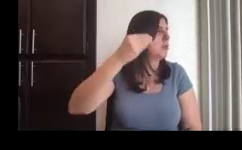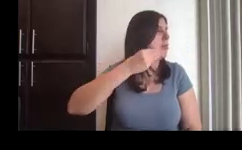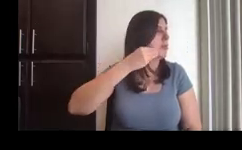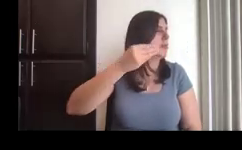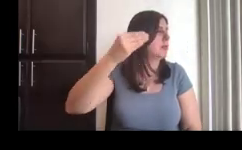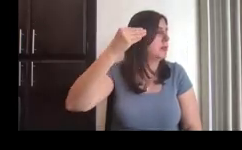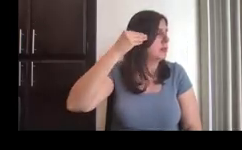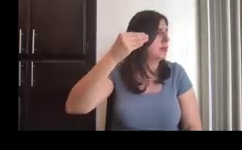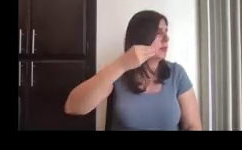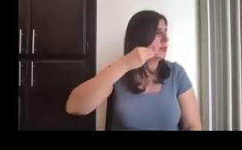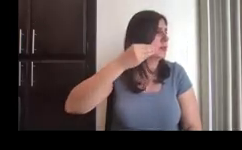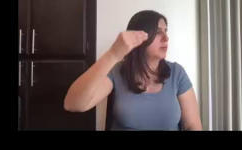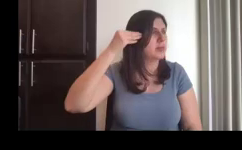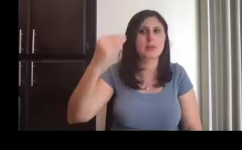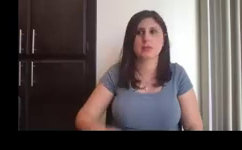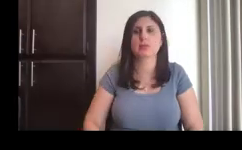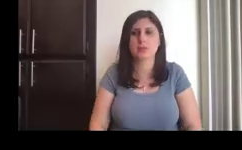home.